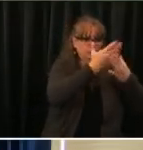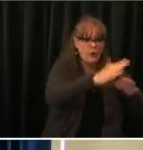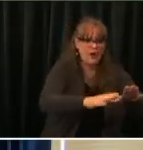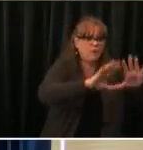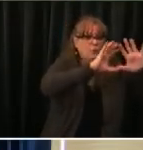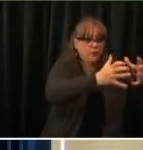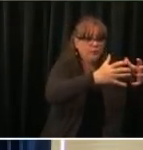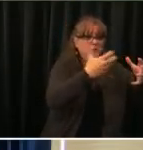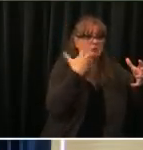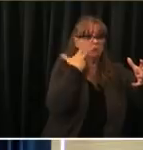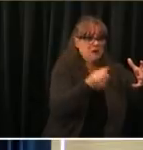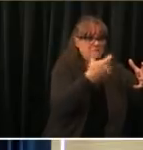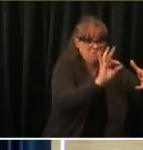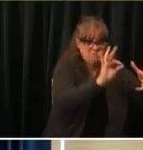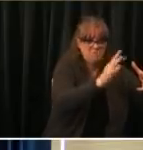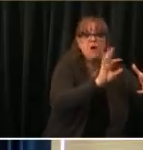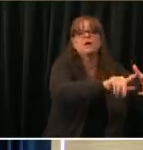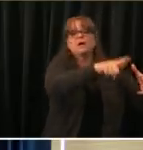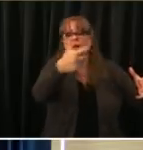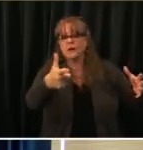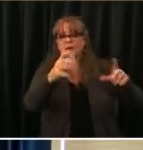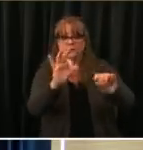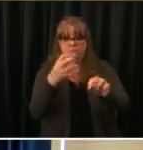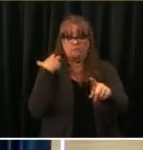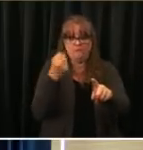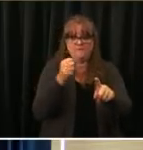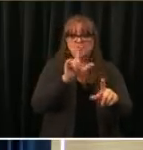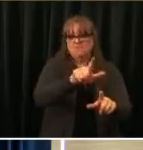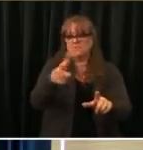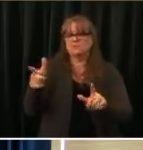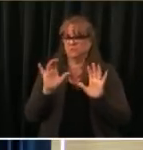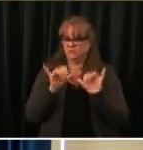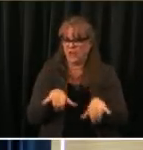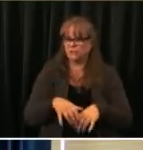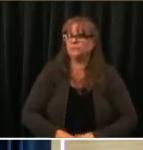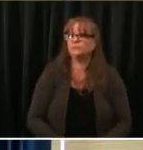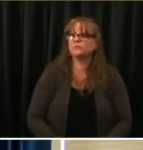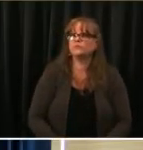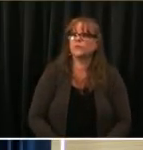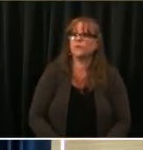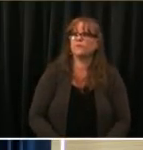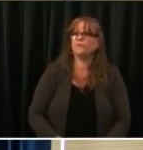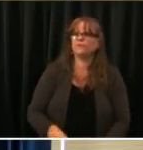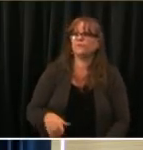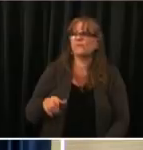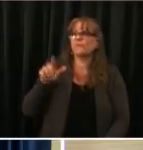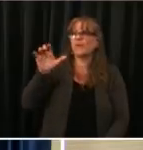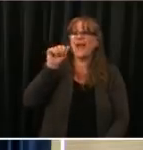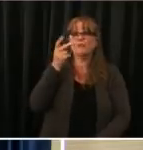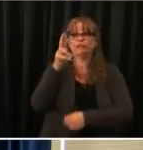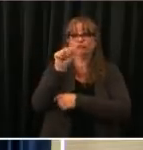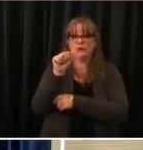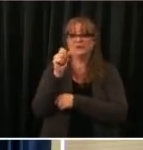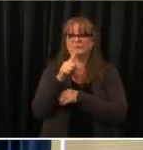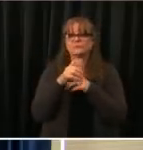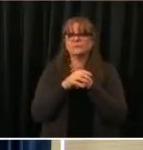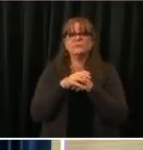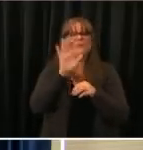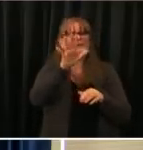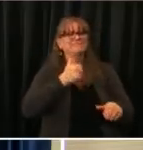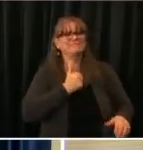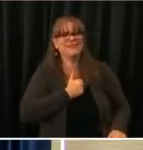Hi, Governor. This is Andrea Dukakis with Colorado Public Radio. And apologies for the few-part question